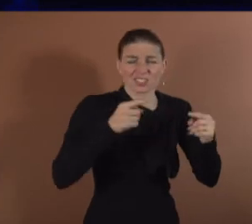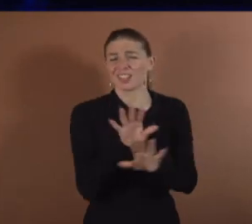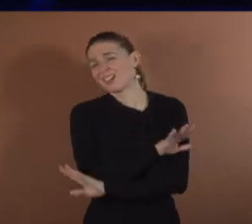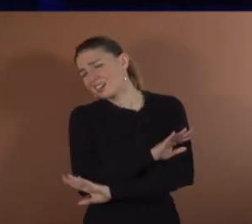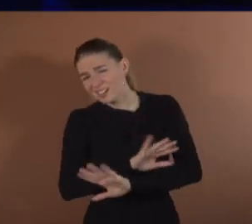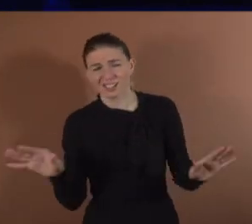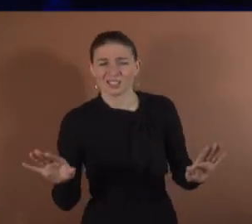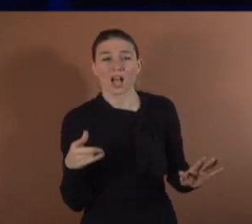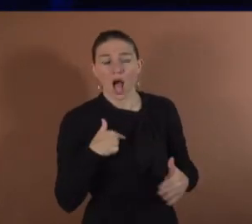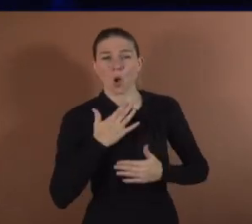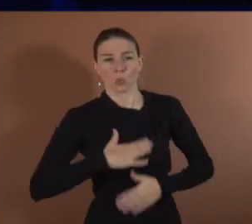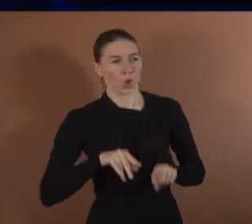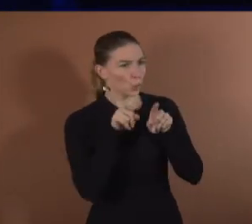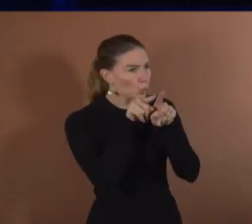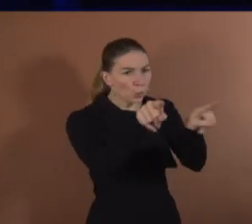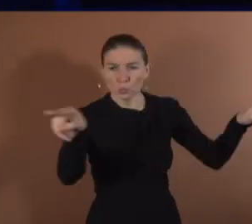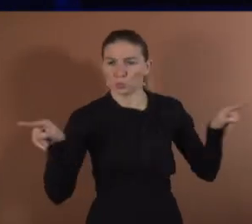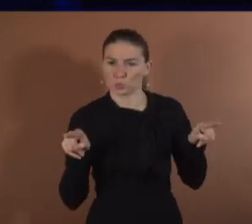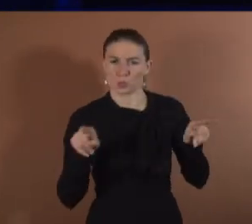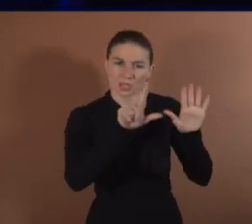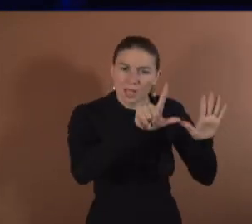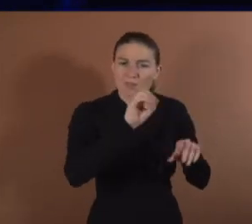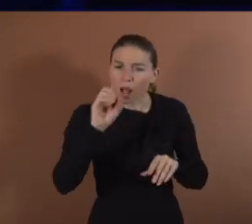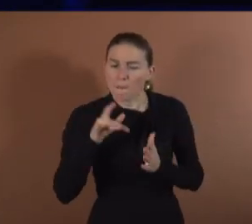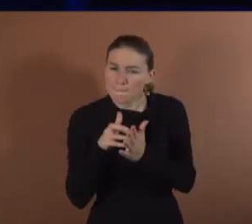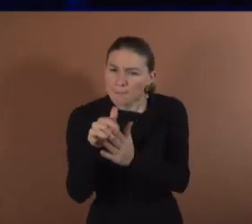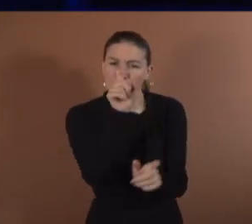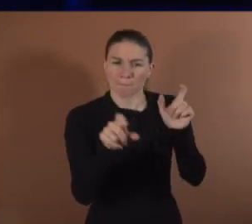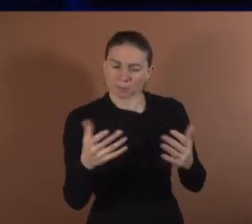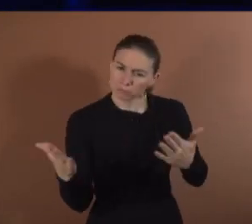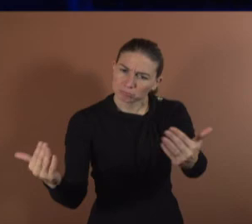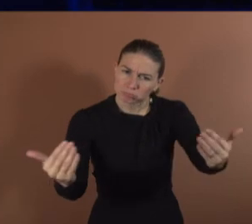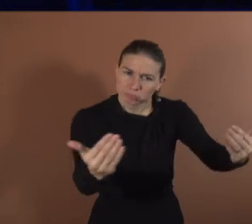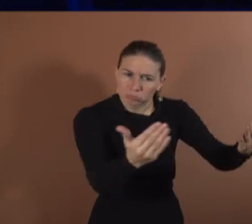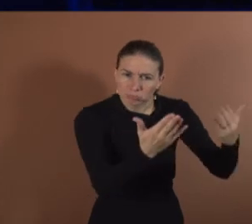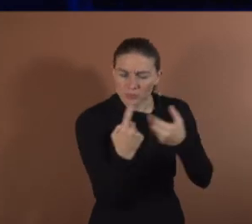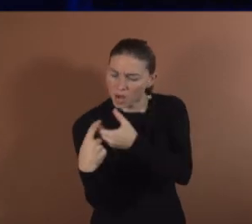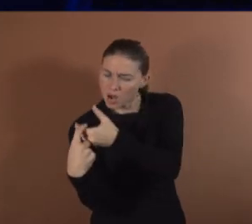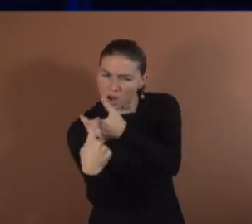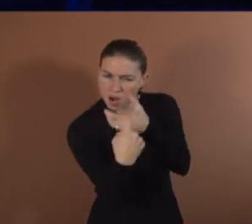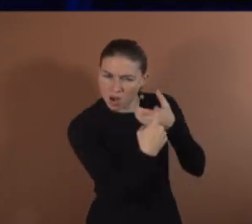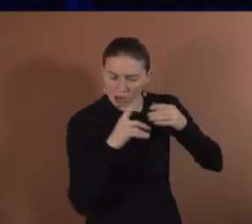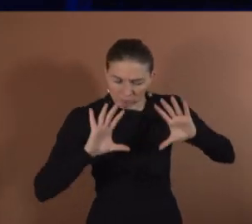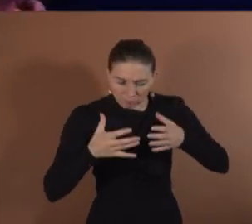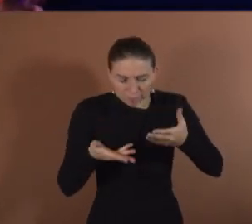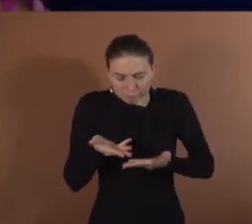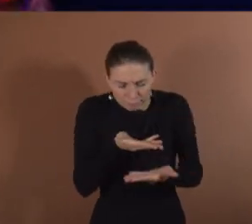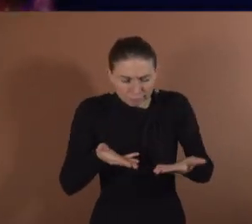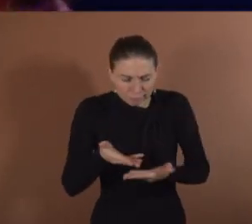I just want you, the 700 million people, so we can get together and start talking about how we're going to change the world.